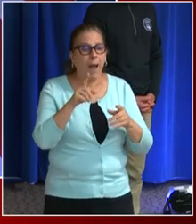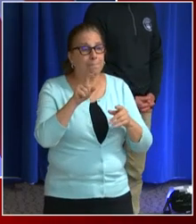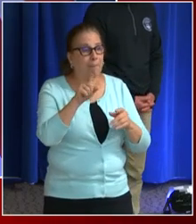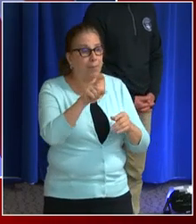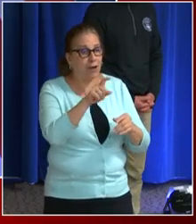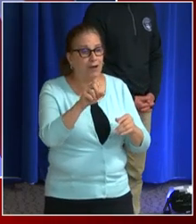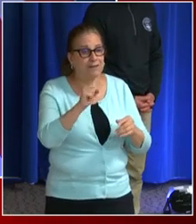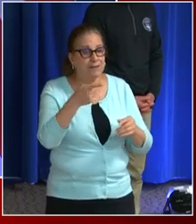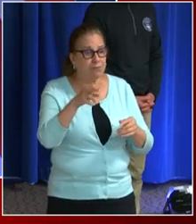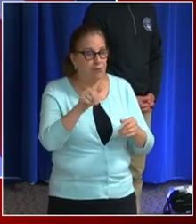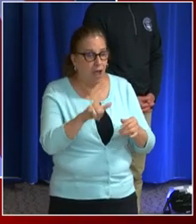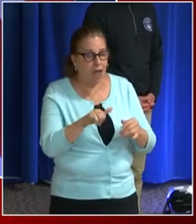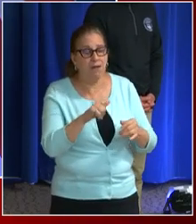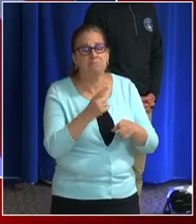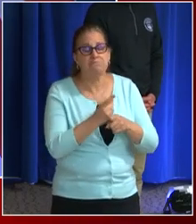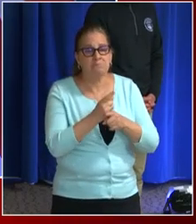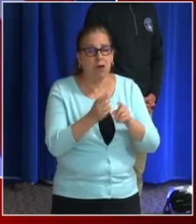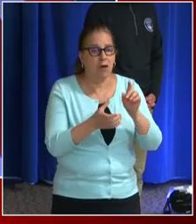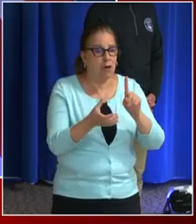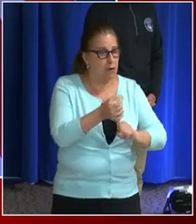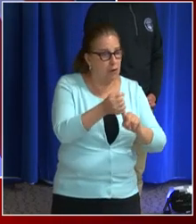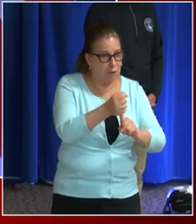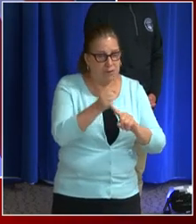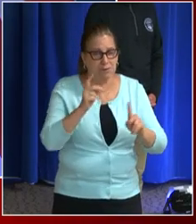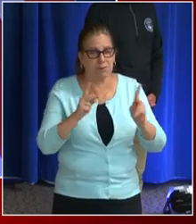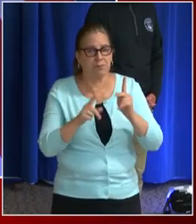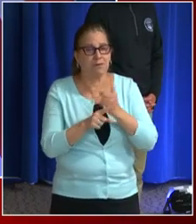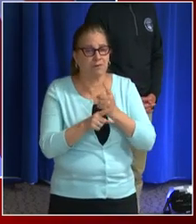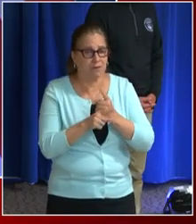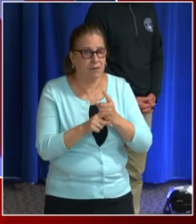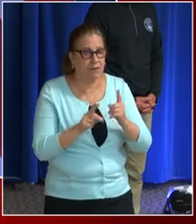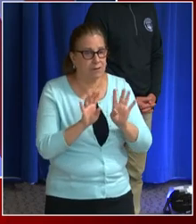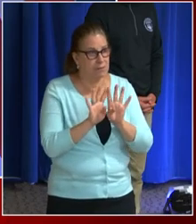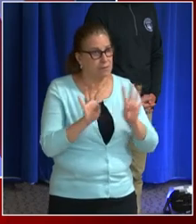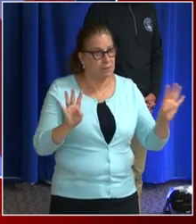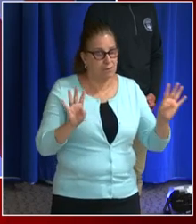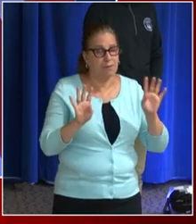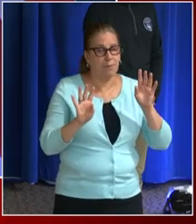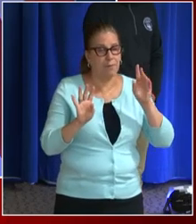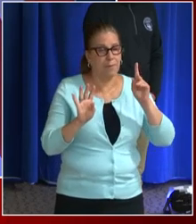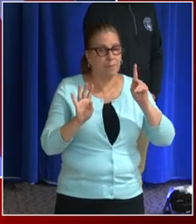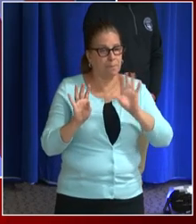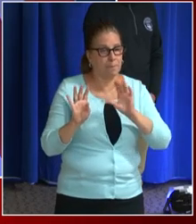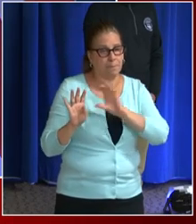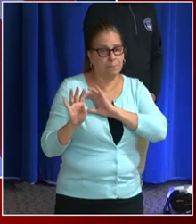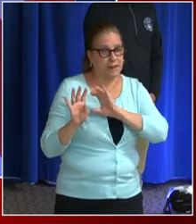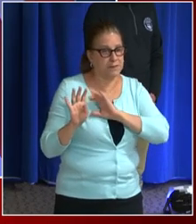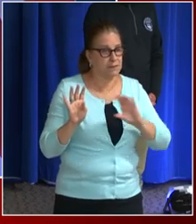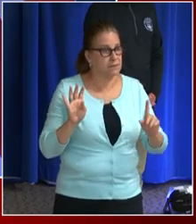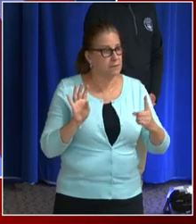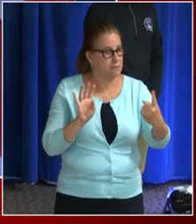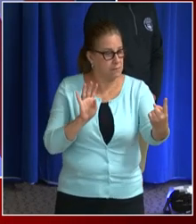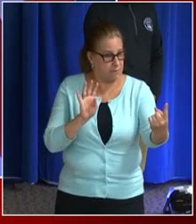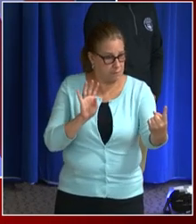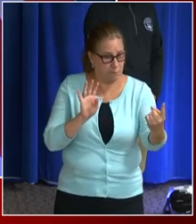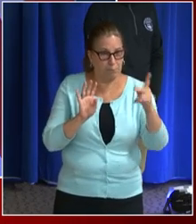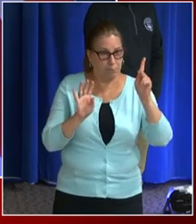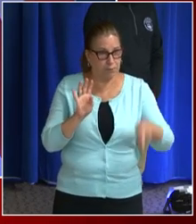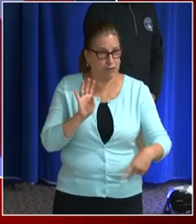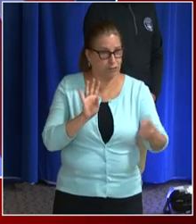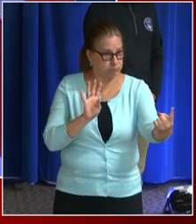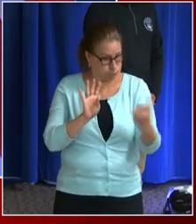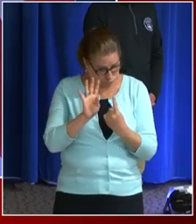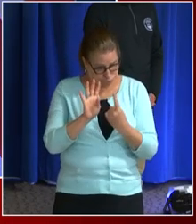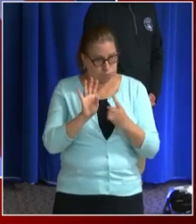if anybody rushes the line, an officer may utilize pepper spray to control that line. But the